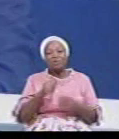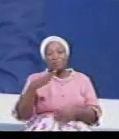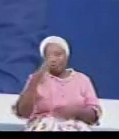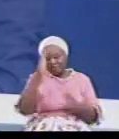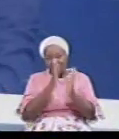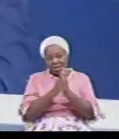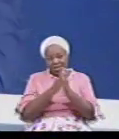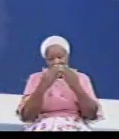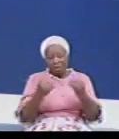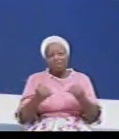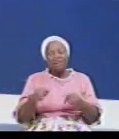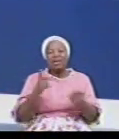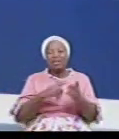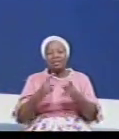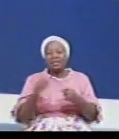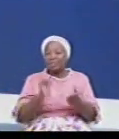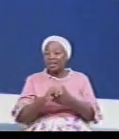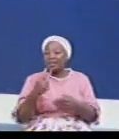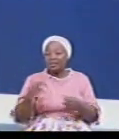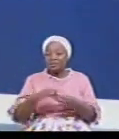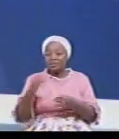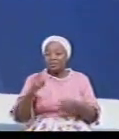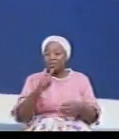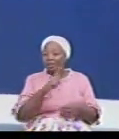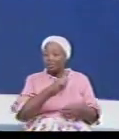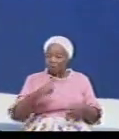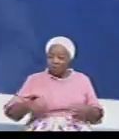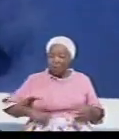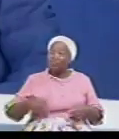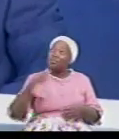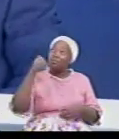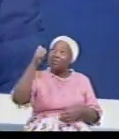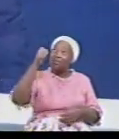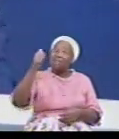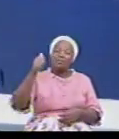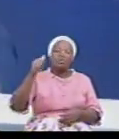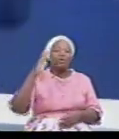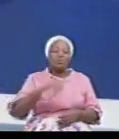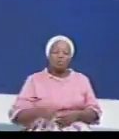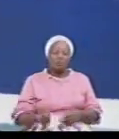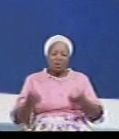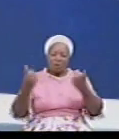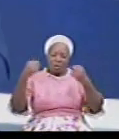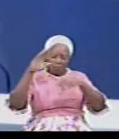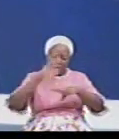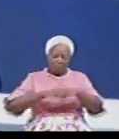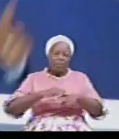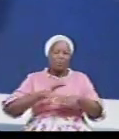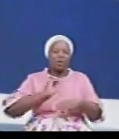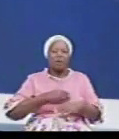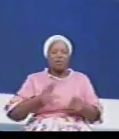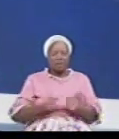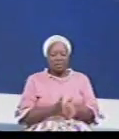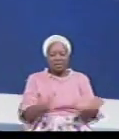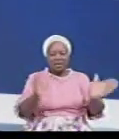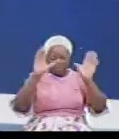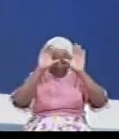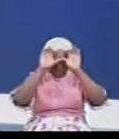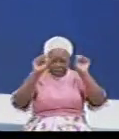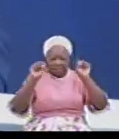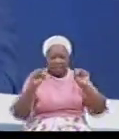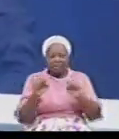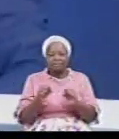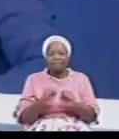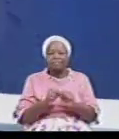Kumuyi, that the spirit of the Almighty God will rest upon him. Will rest upon him. Let me hear your loudest